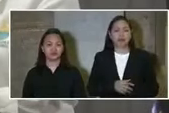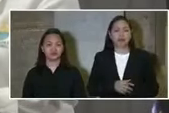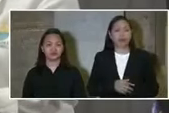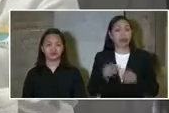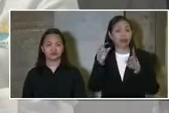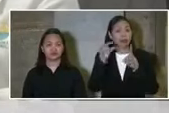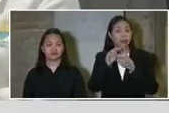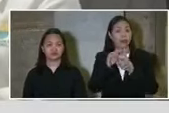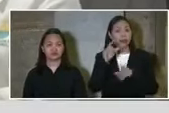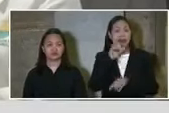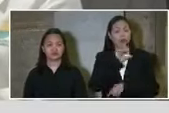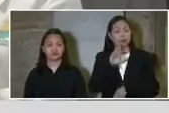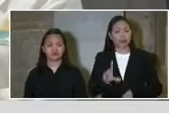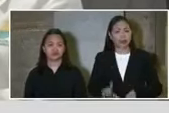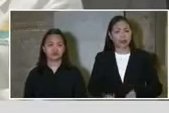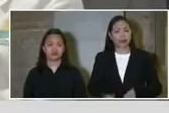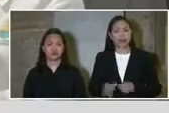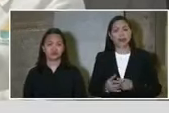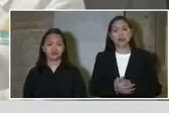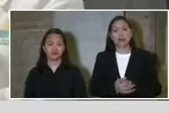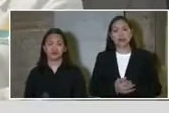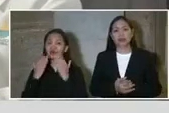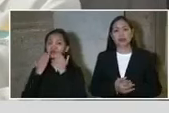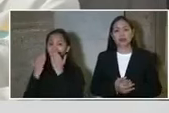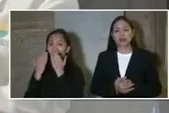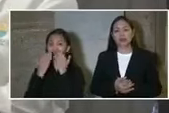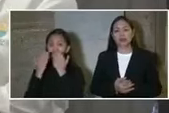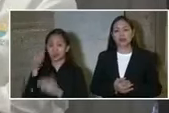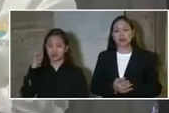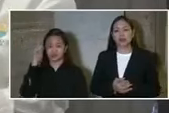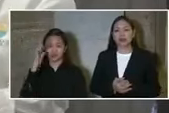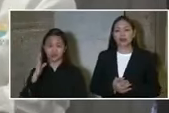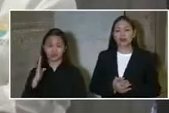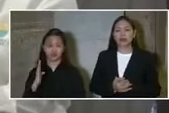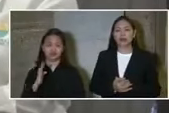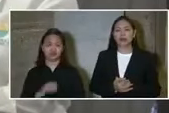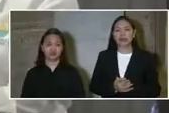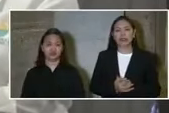The word of the Lord. Thanks be to God.